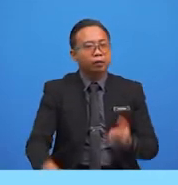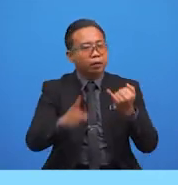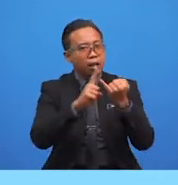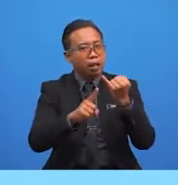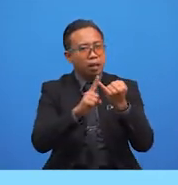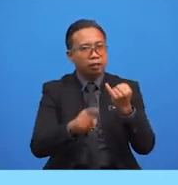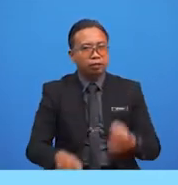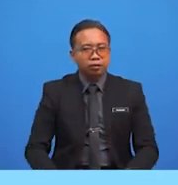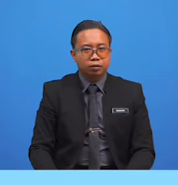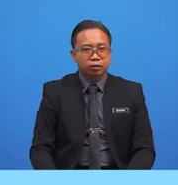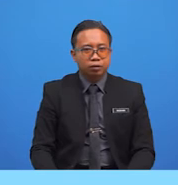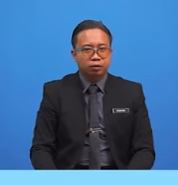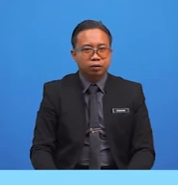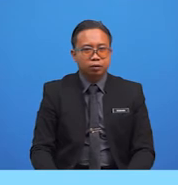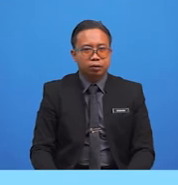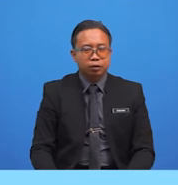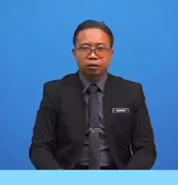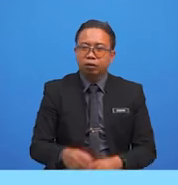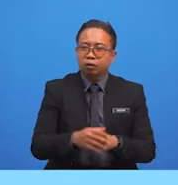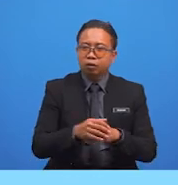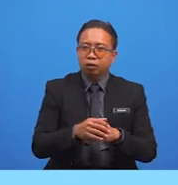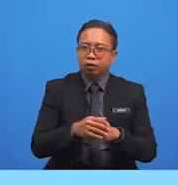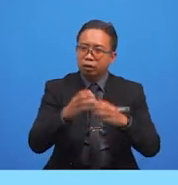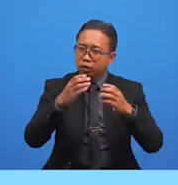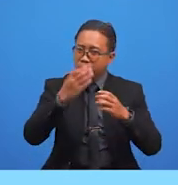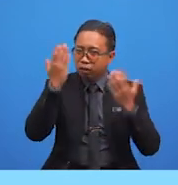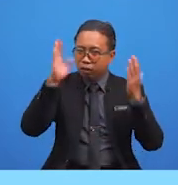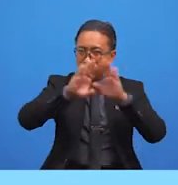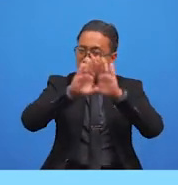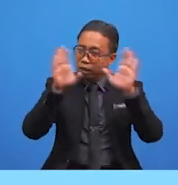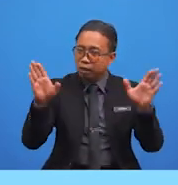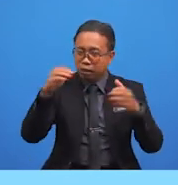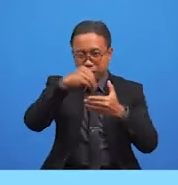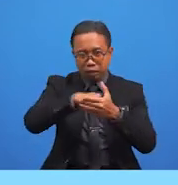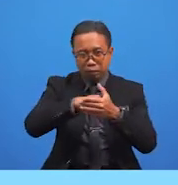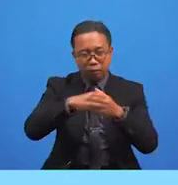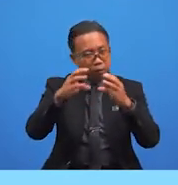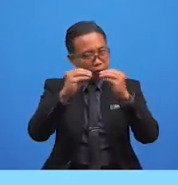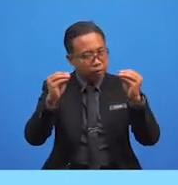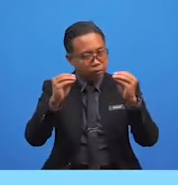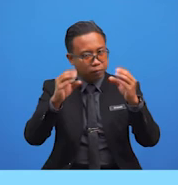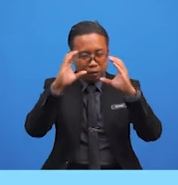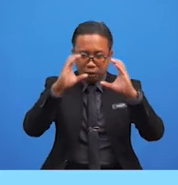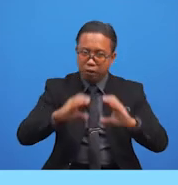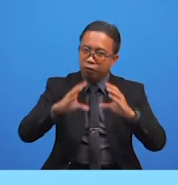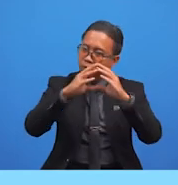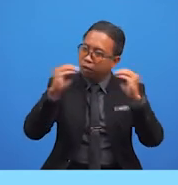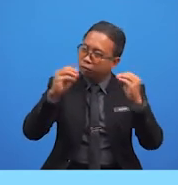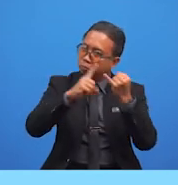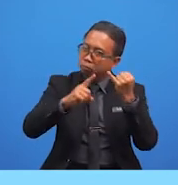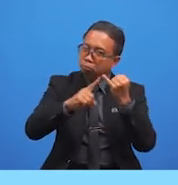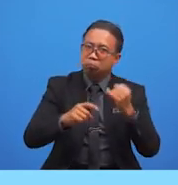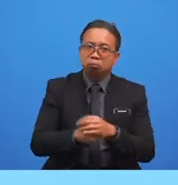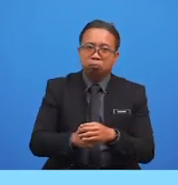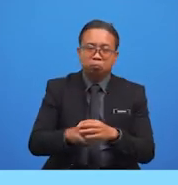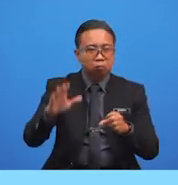And lastly, make sure your opinions are clear in the conclusion. You